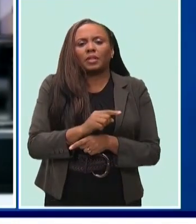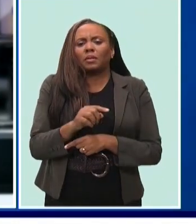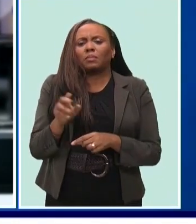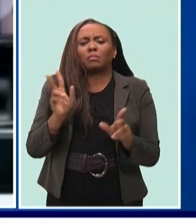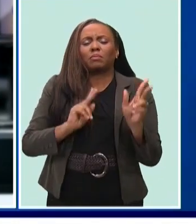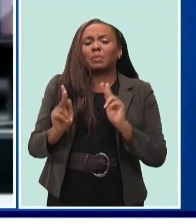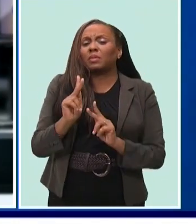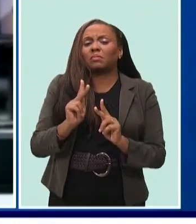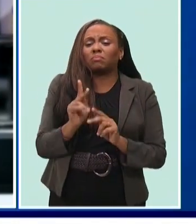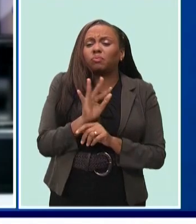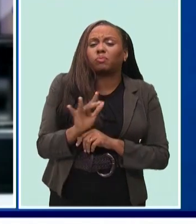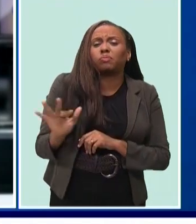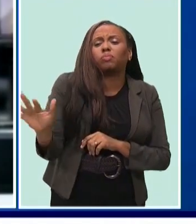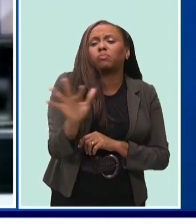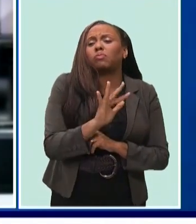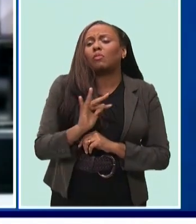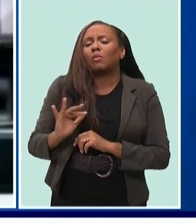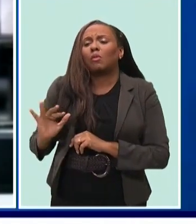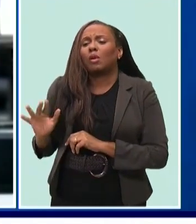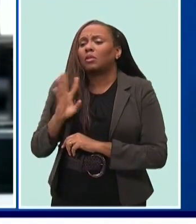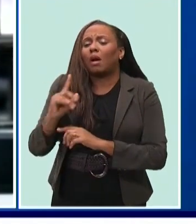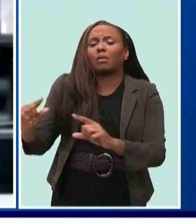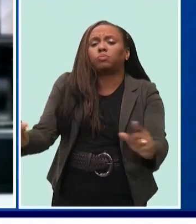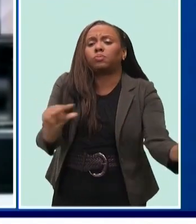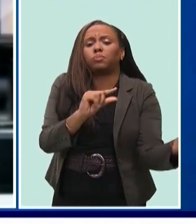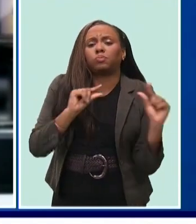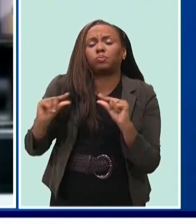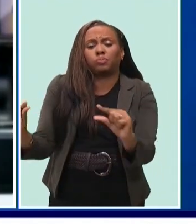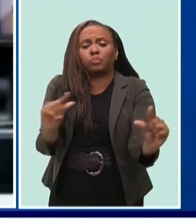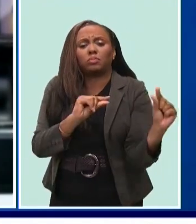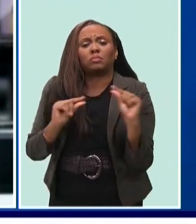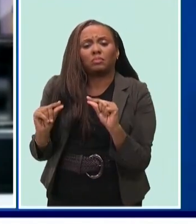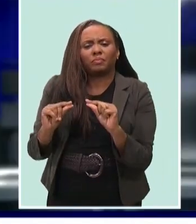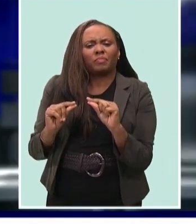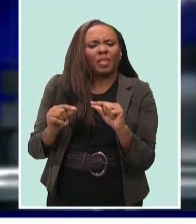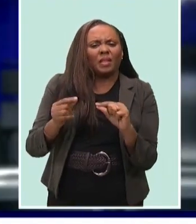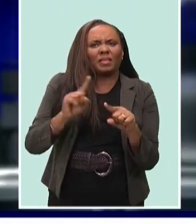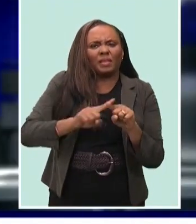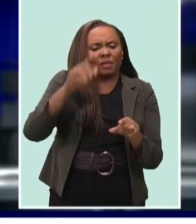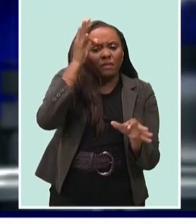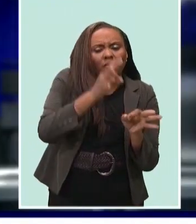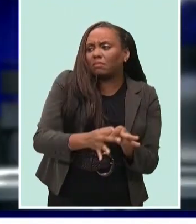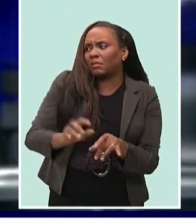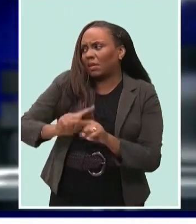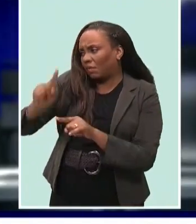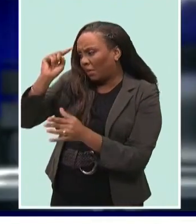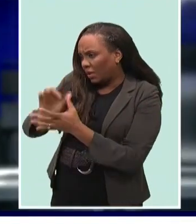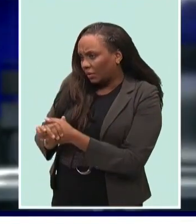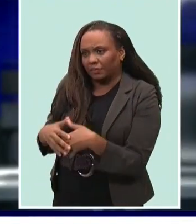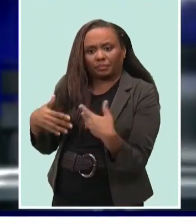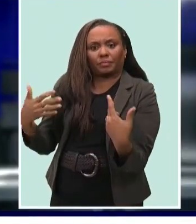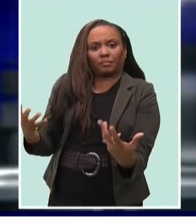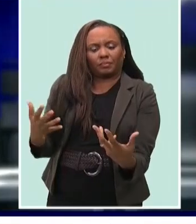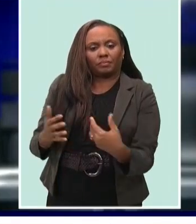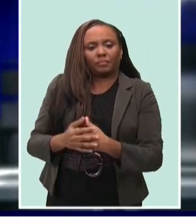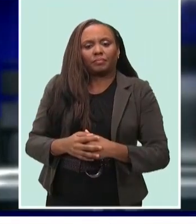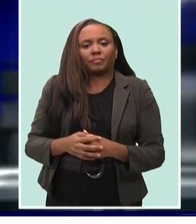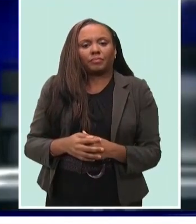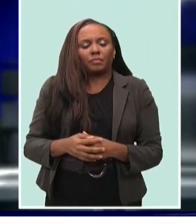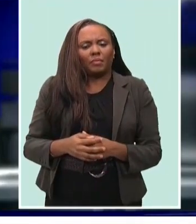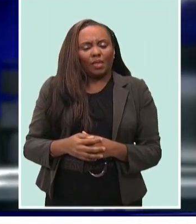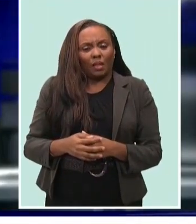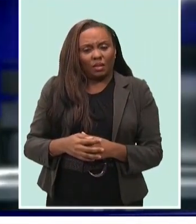been saturated with comments about exorcism, different faiths and beliefs, If it does indeed happen in the established churches